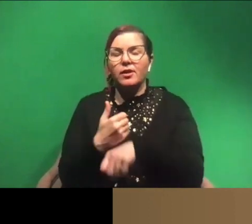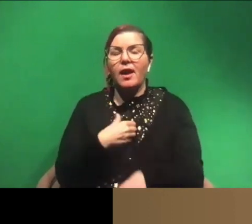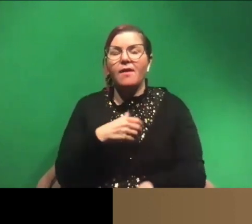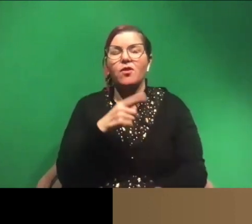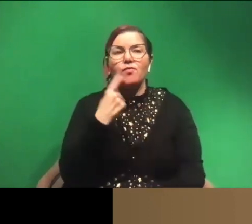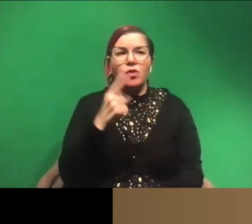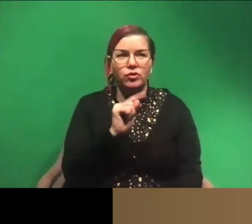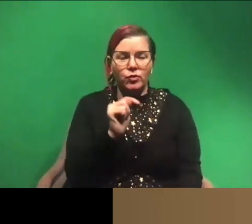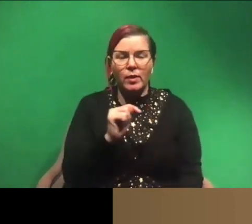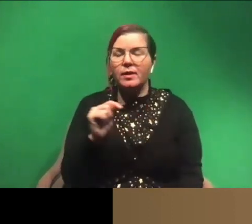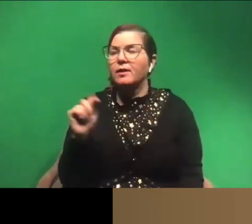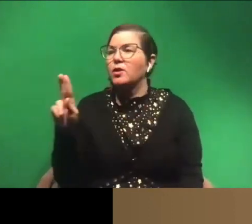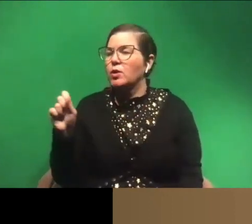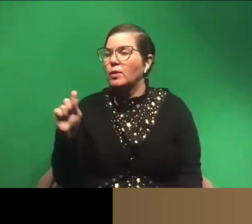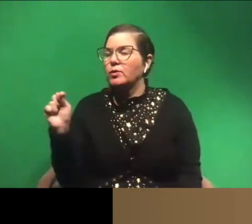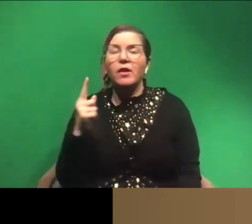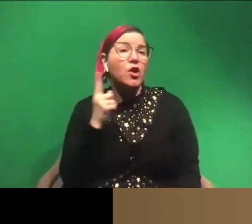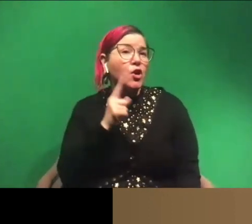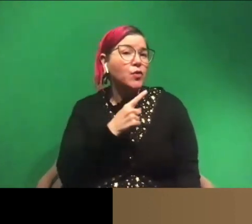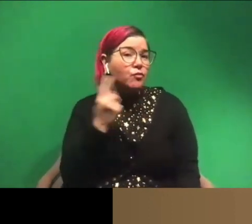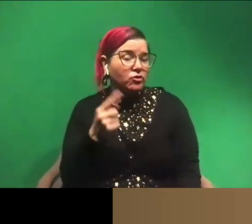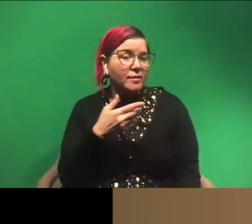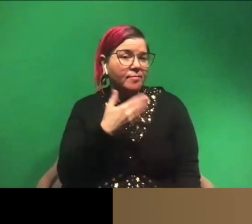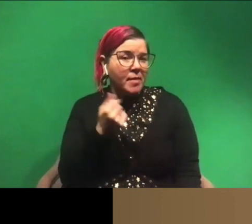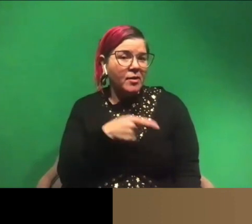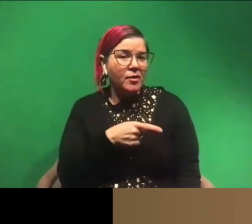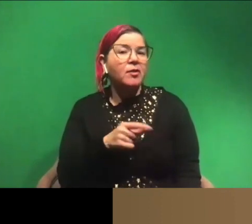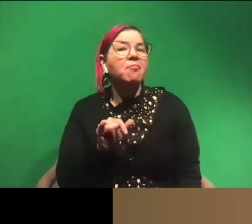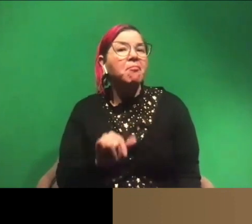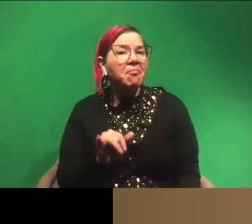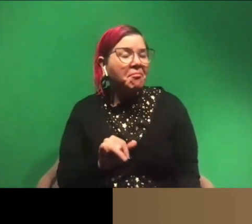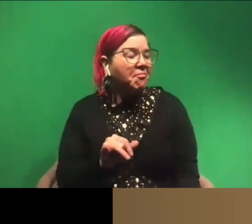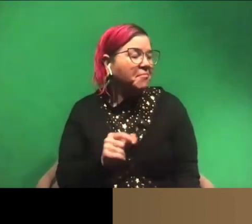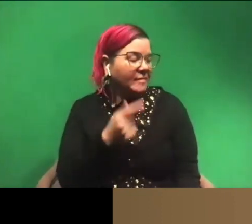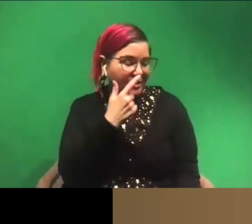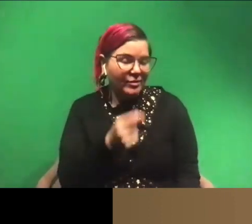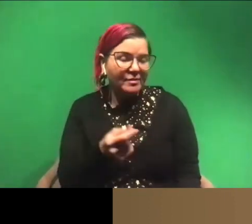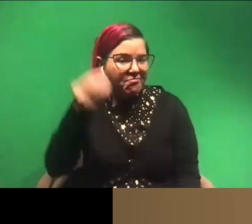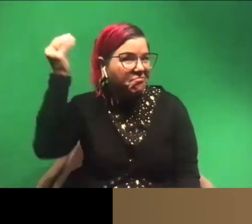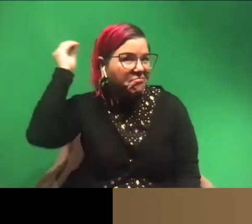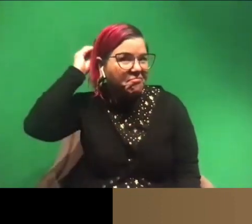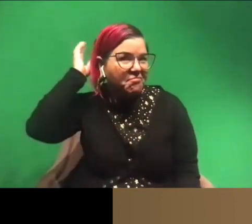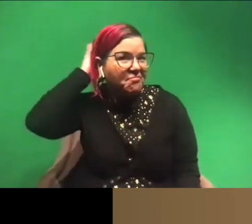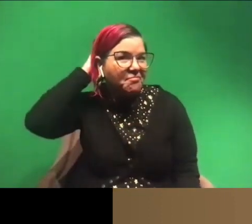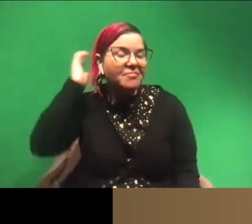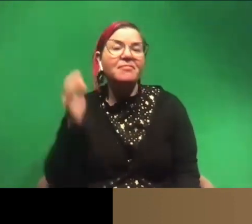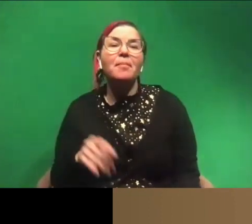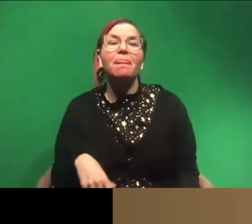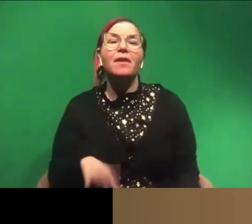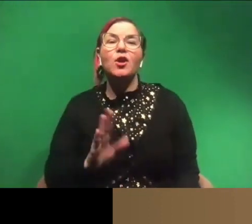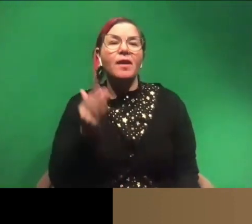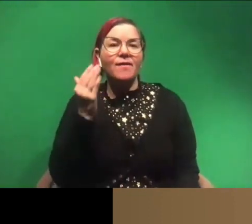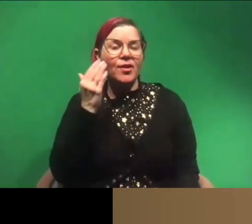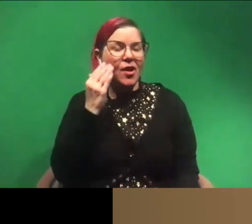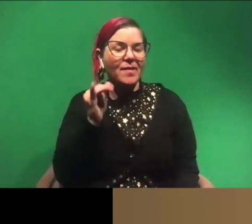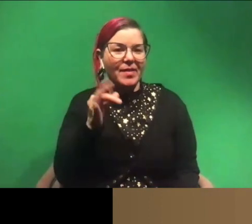I've heard that the Russian toilet is better. So noted. Yeah. Just in case. Option. Yeah. You never know when that kind of information is going